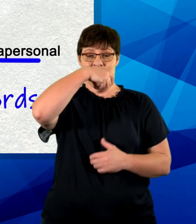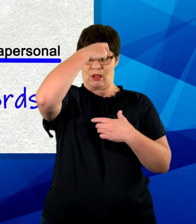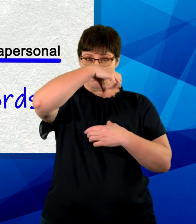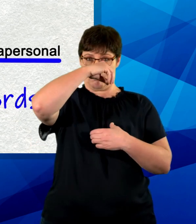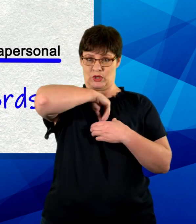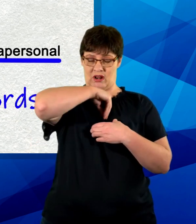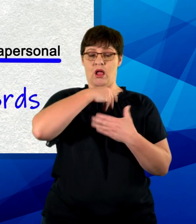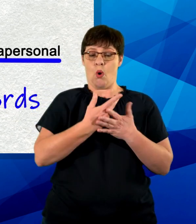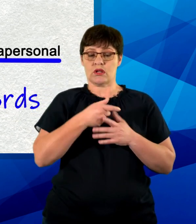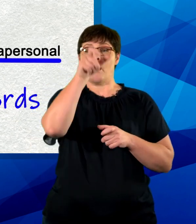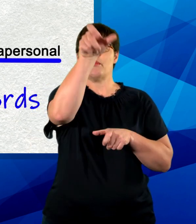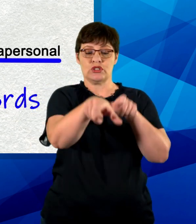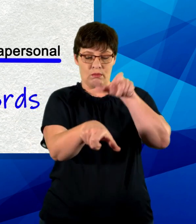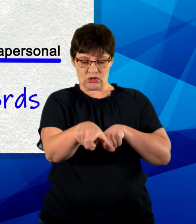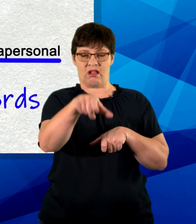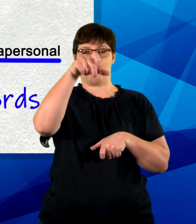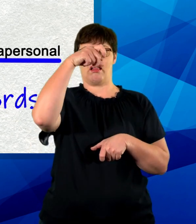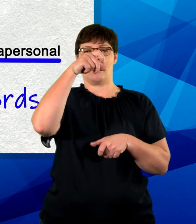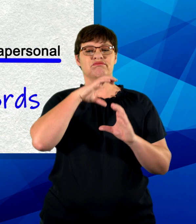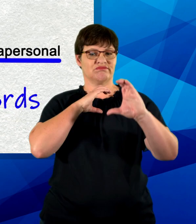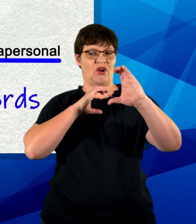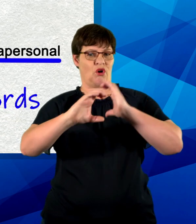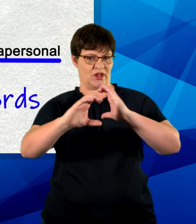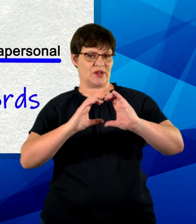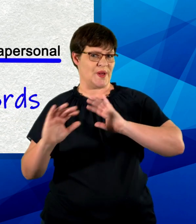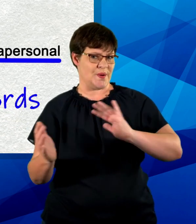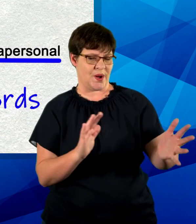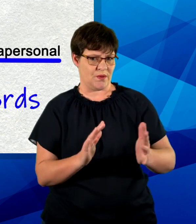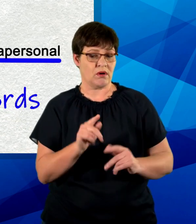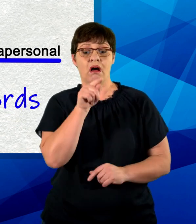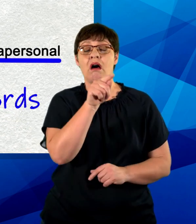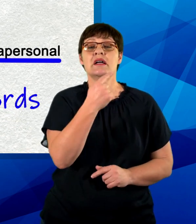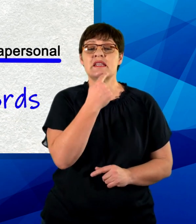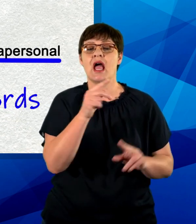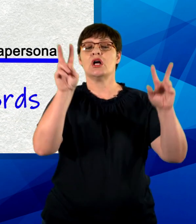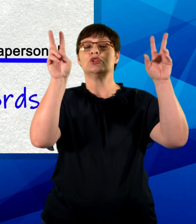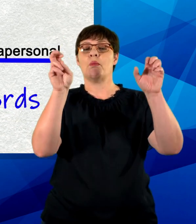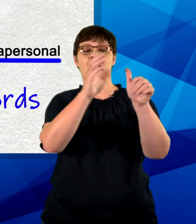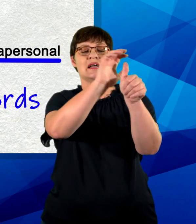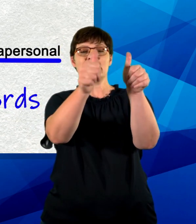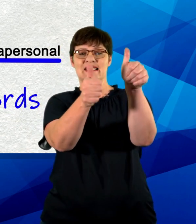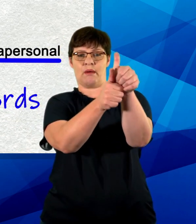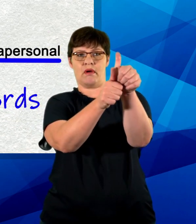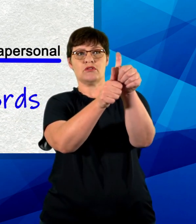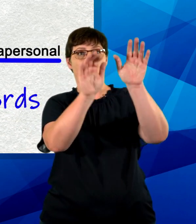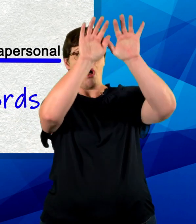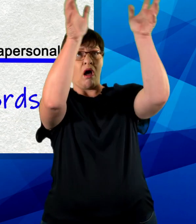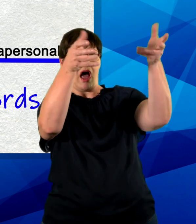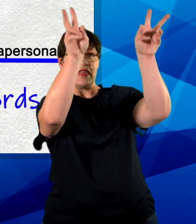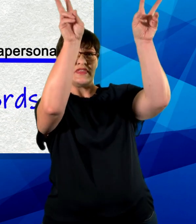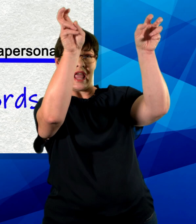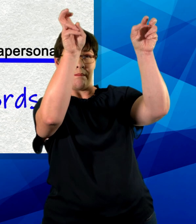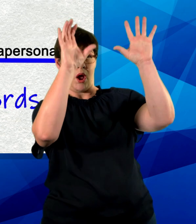and intrapersonal communication. These content words indicate the topic as a subsection of a larger theme,